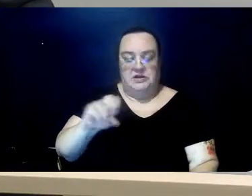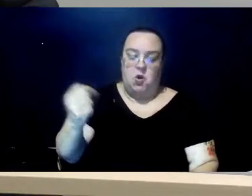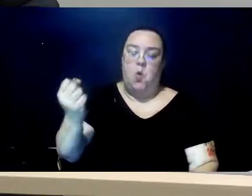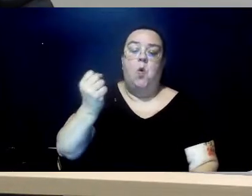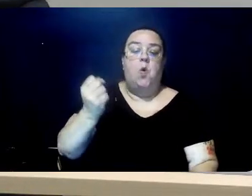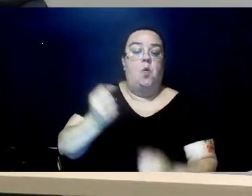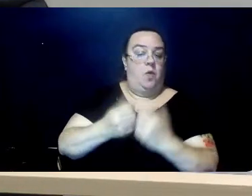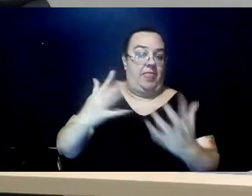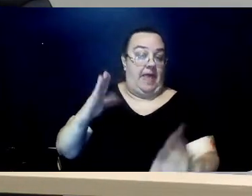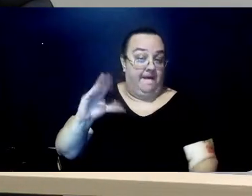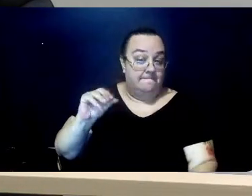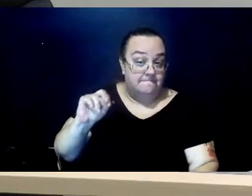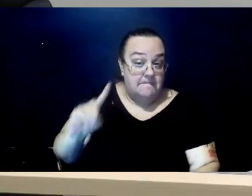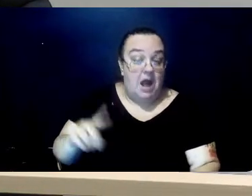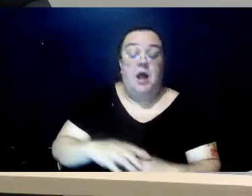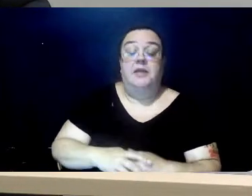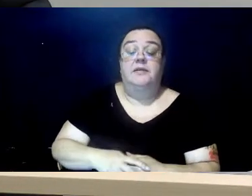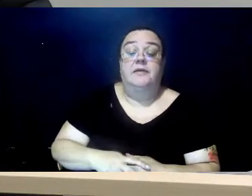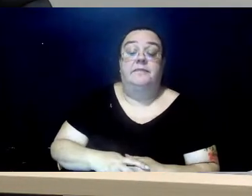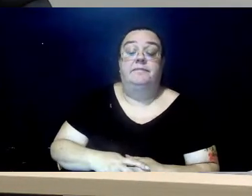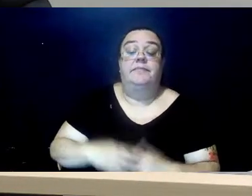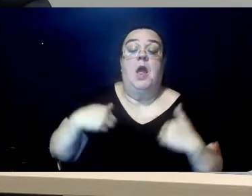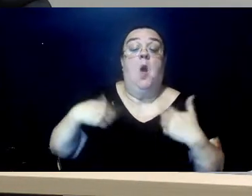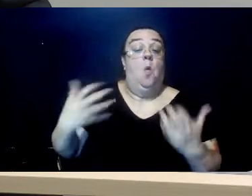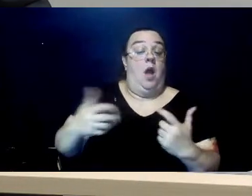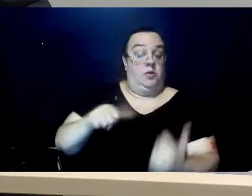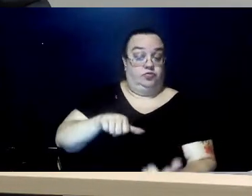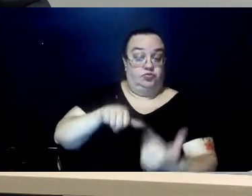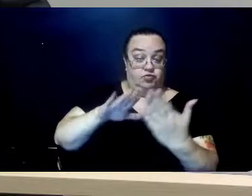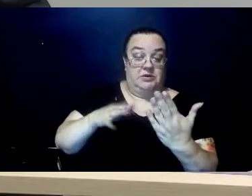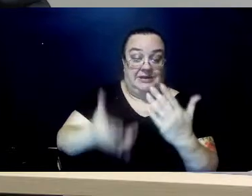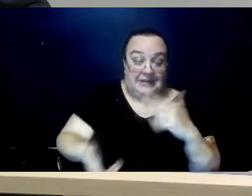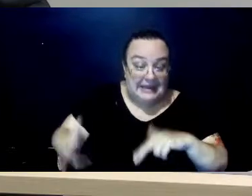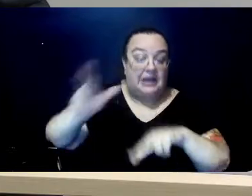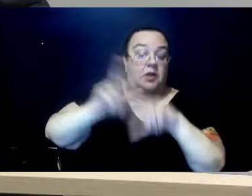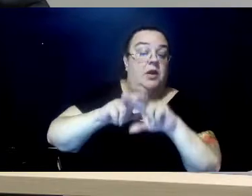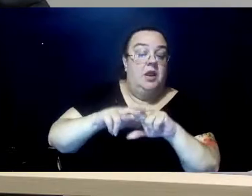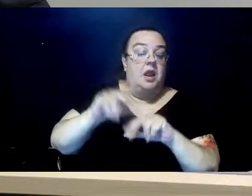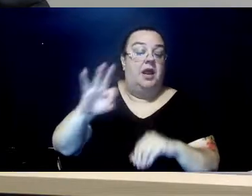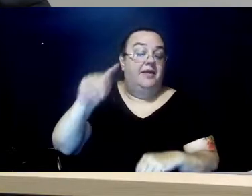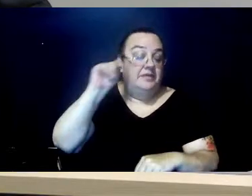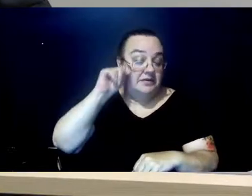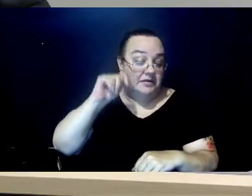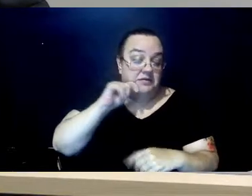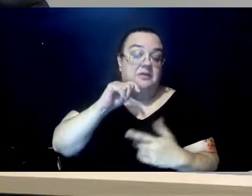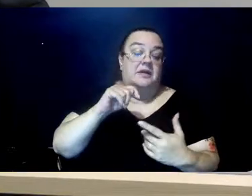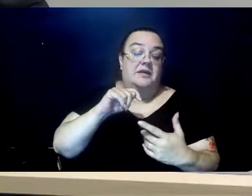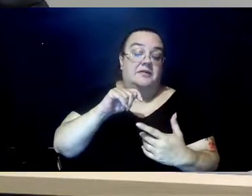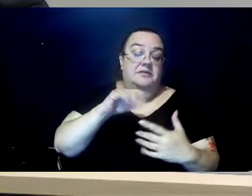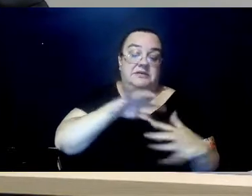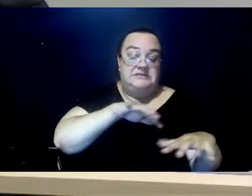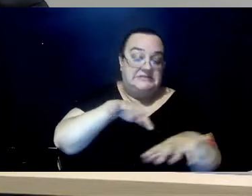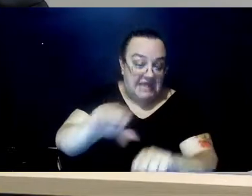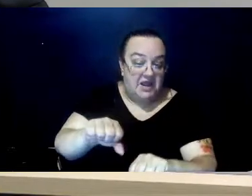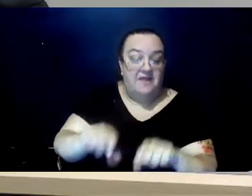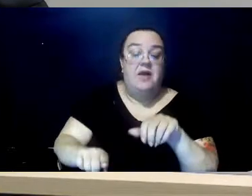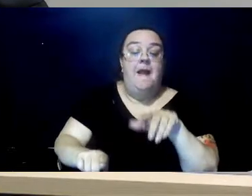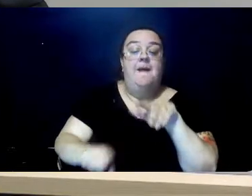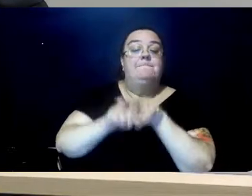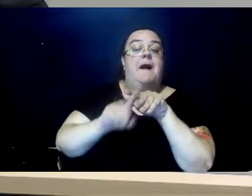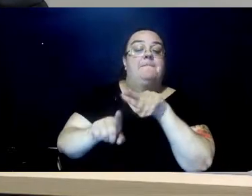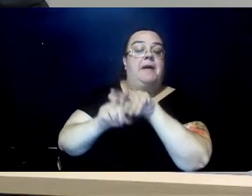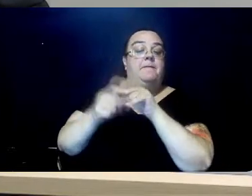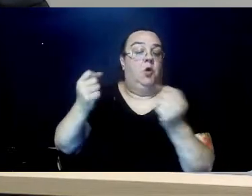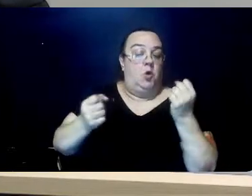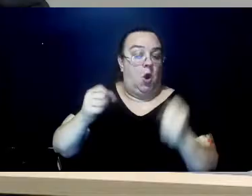the increased number of juvenile takeovers, pop-up car rallies. I mentioned this at the last meeting with